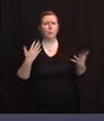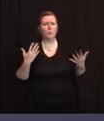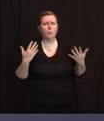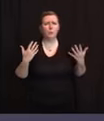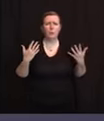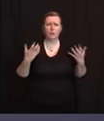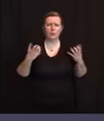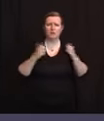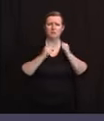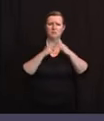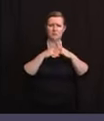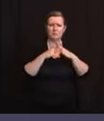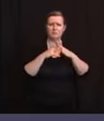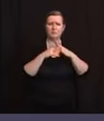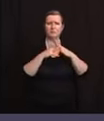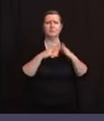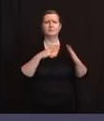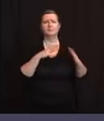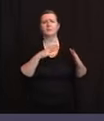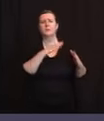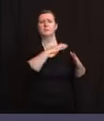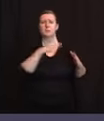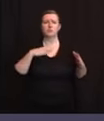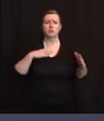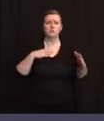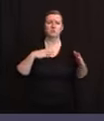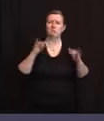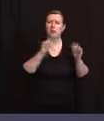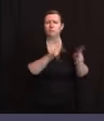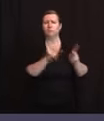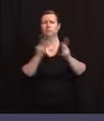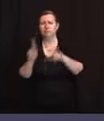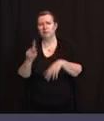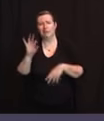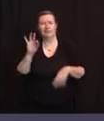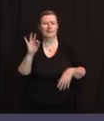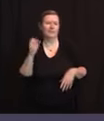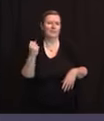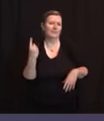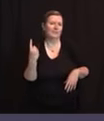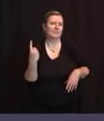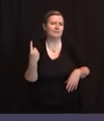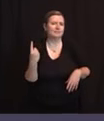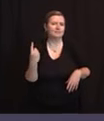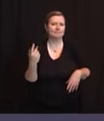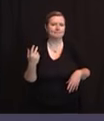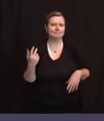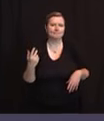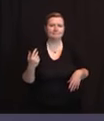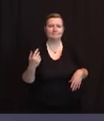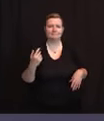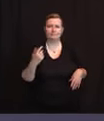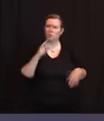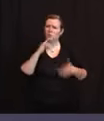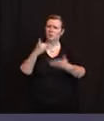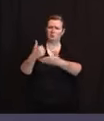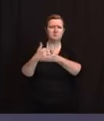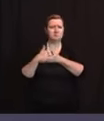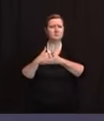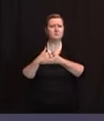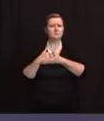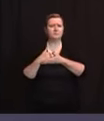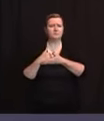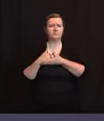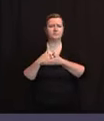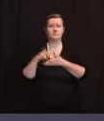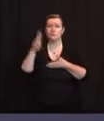commission, chaired, I might add, by one of my mentors, Governor Kane, was not just right for the country, but for New Jersey. I've said that, I think, at